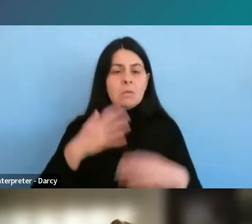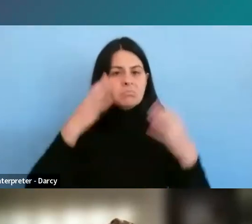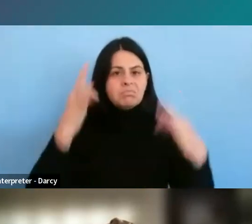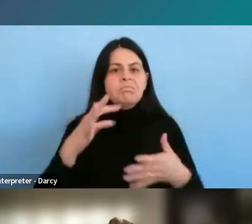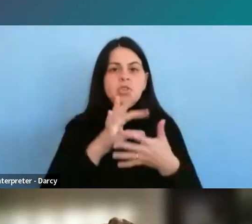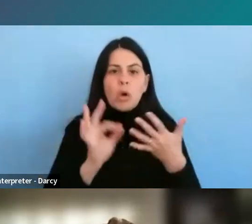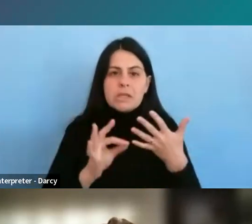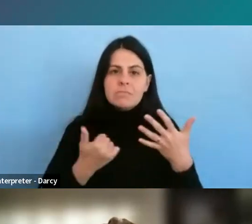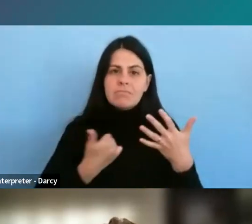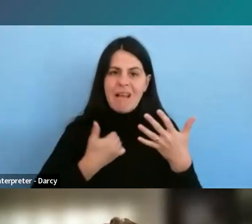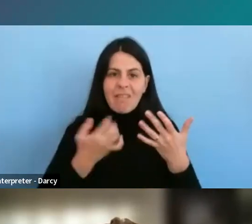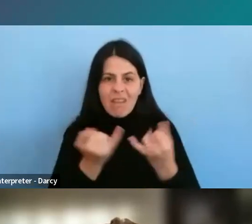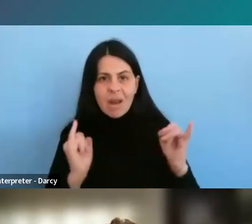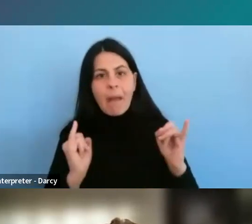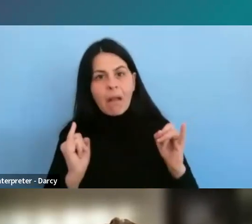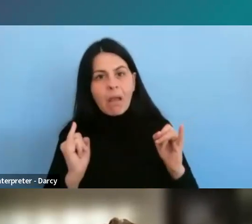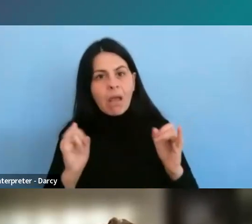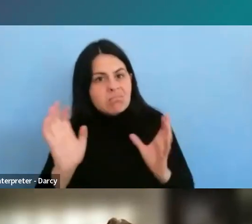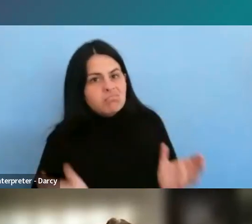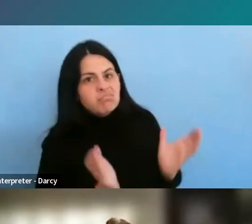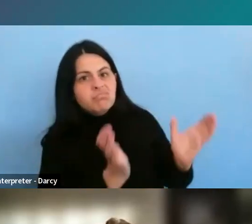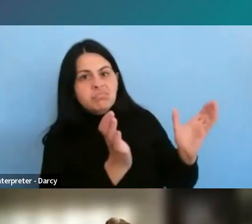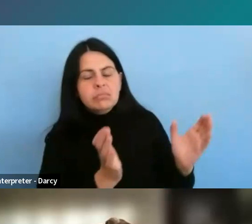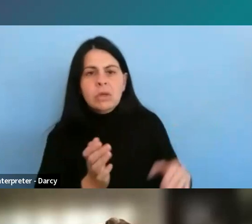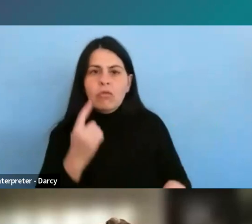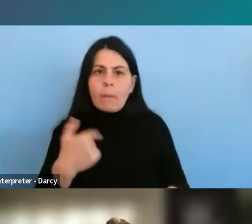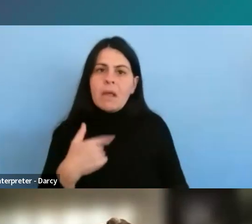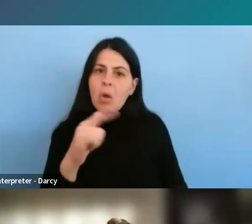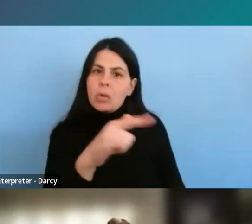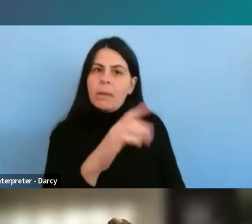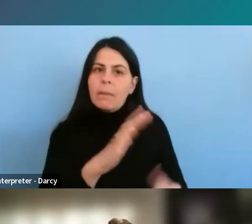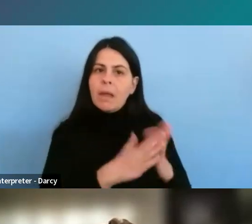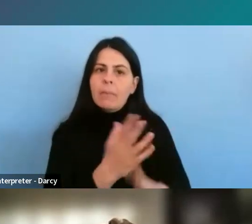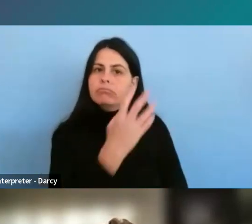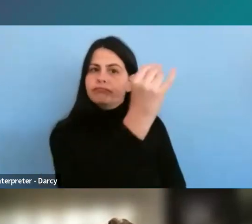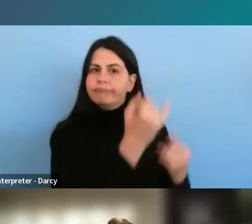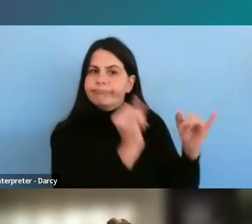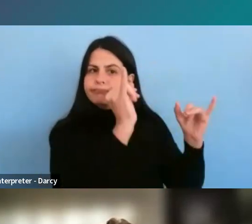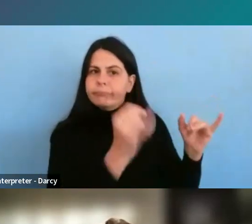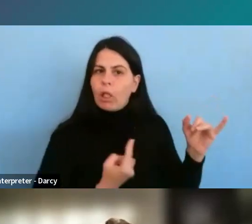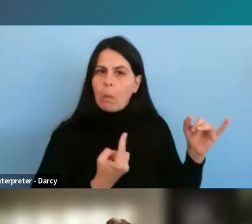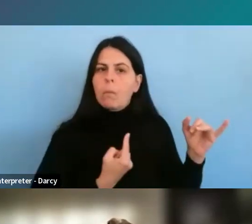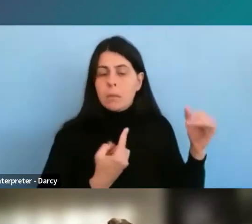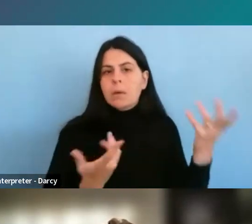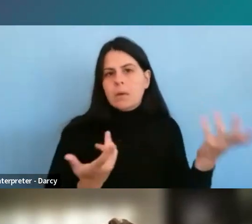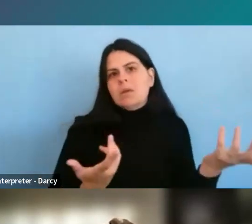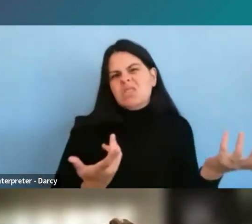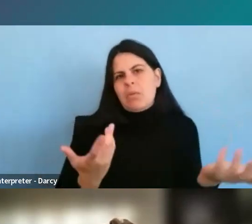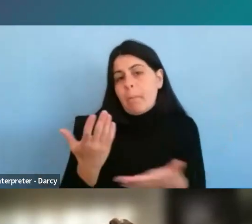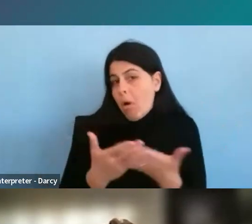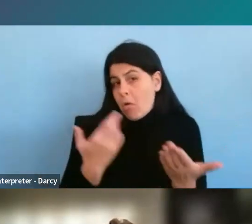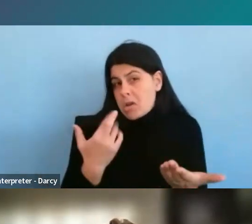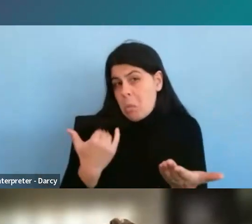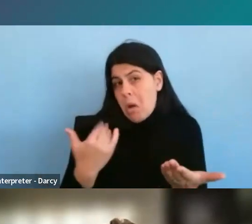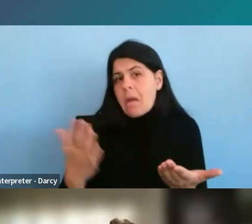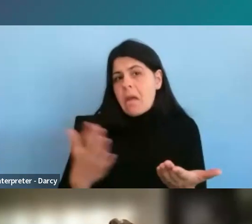ultimately, you know, be out on my own. And I think some of that also just had to do with the culture. And then moving forward